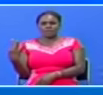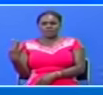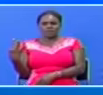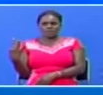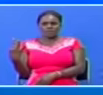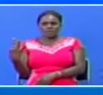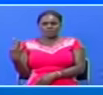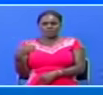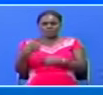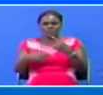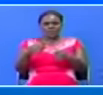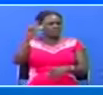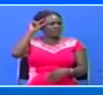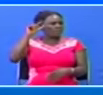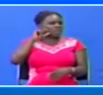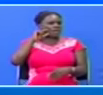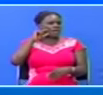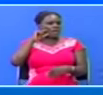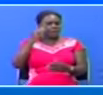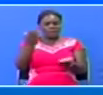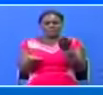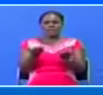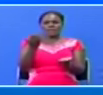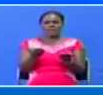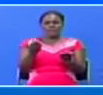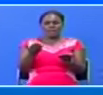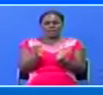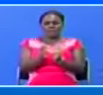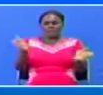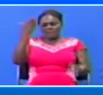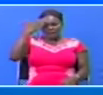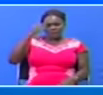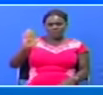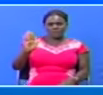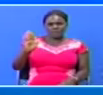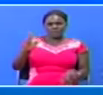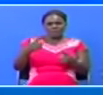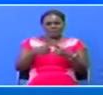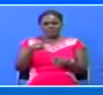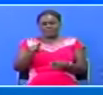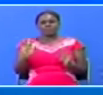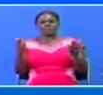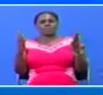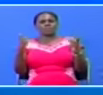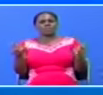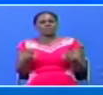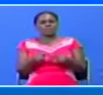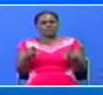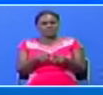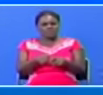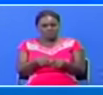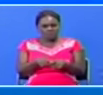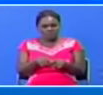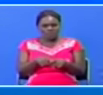court proceeding on gender balance to create public awareness on that issue. Organizers say the event will act as a springboard